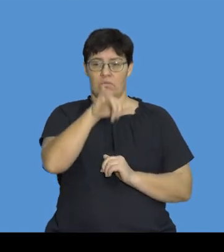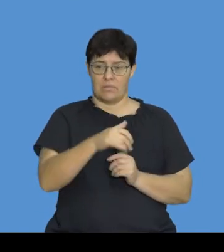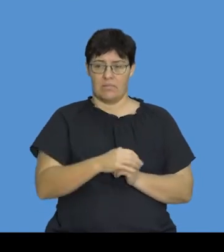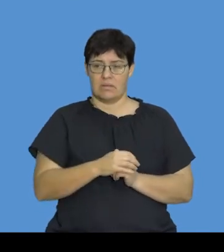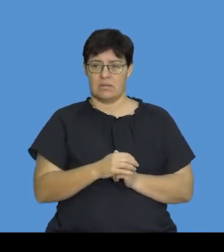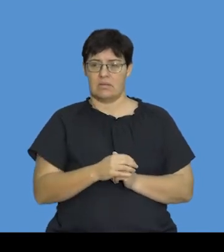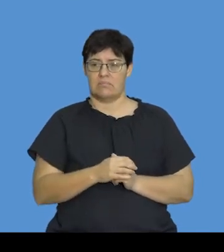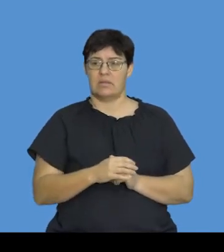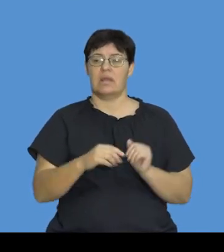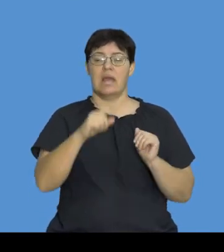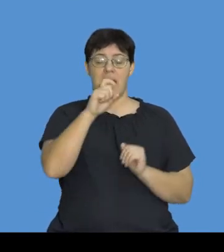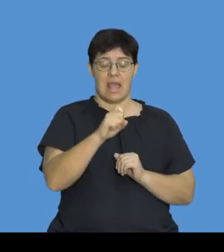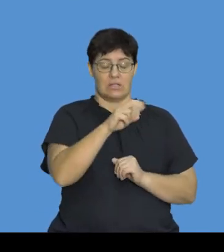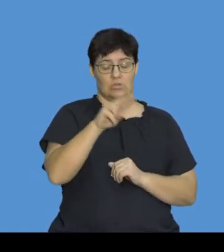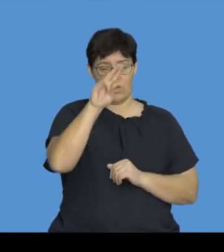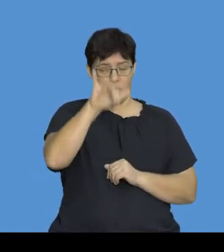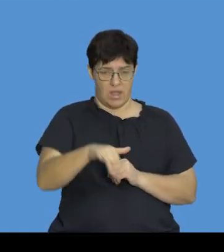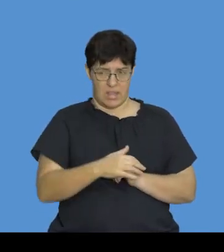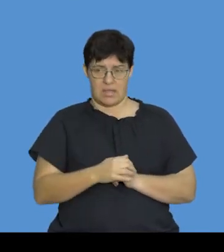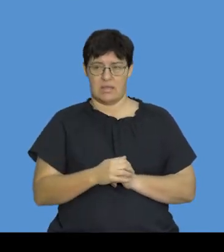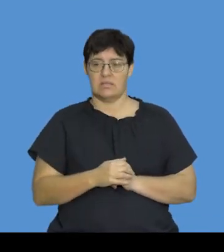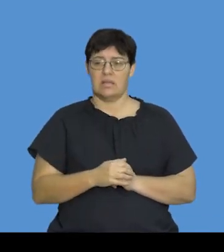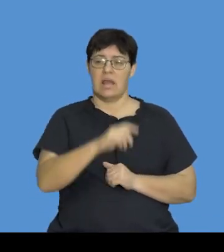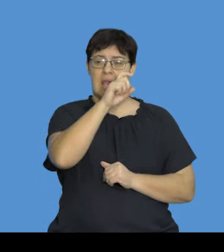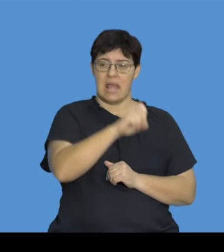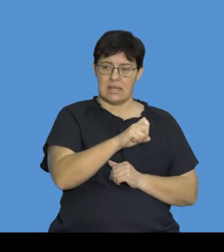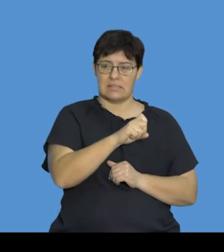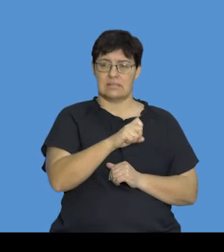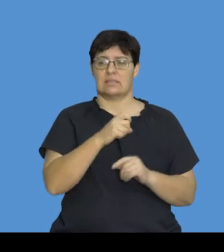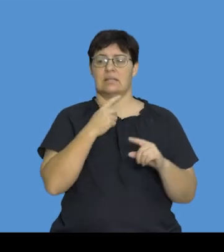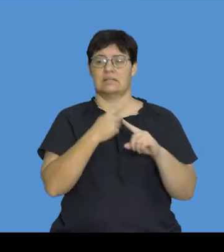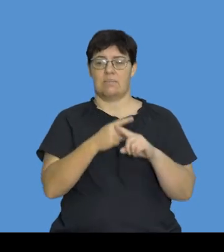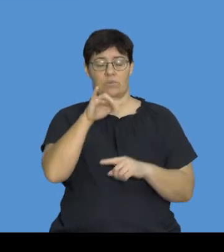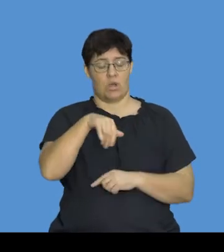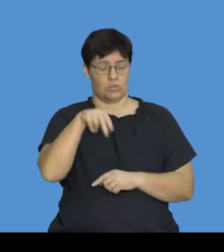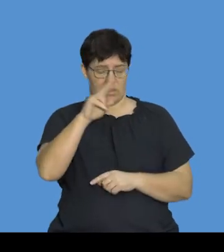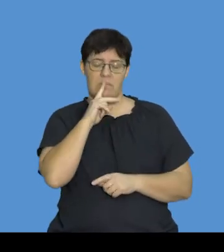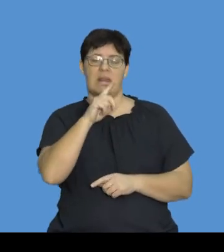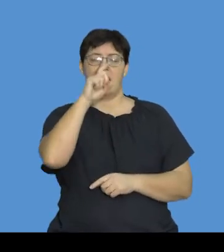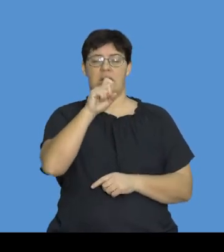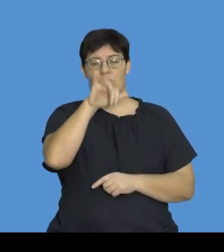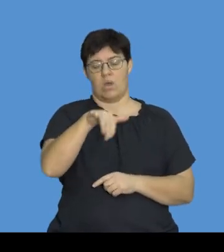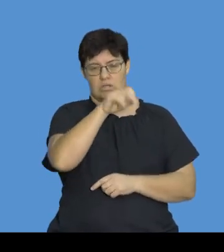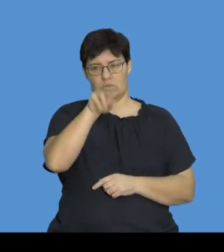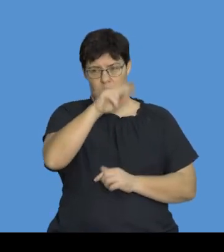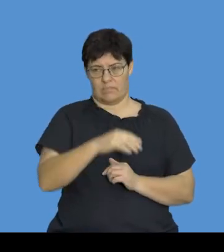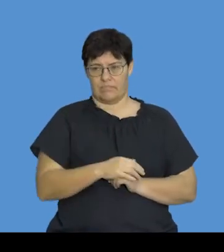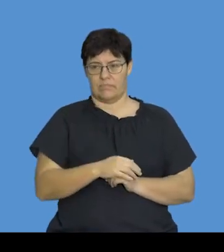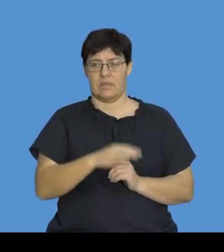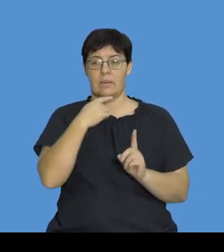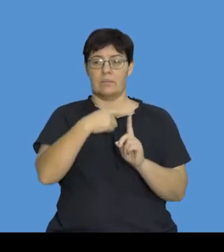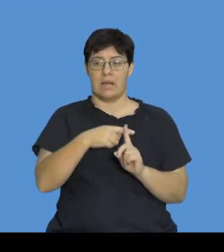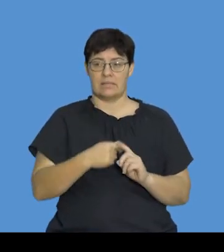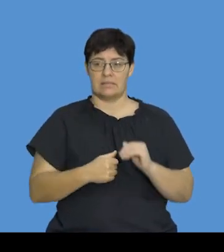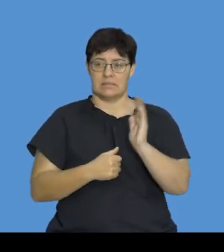And then x multiplied by y squared will be xy squared. Then y by x squared, that